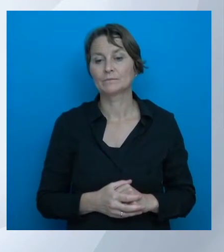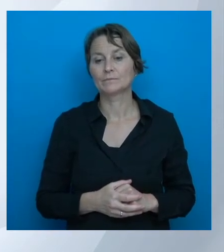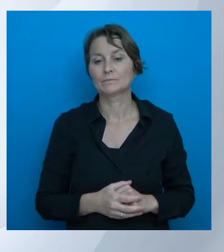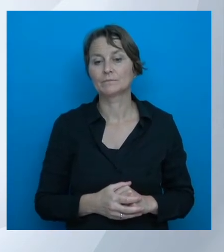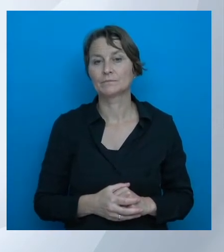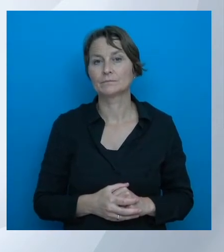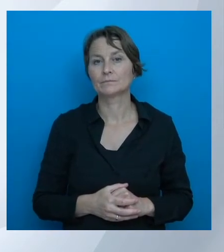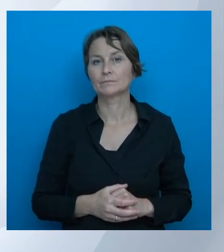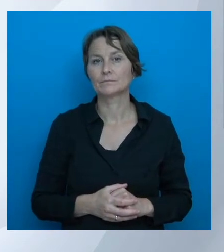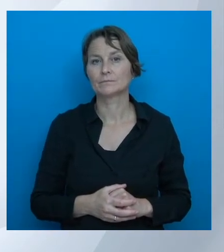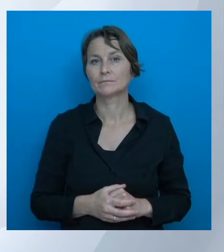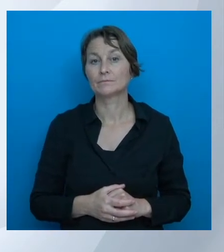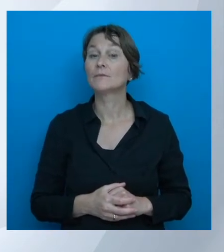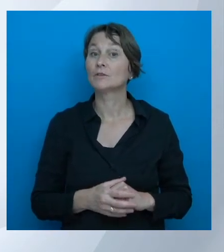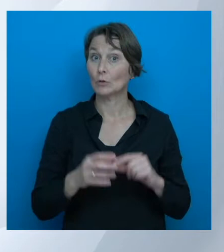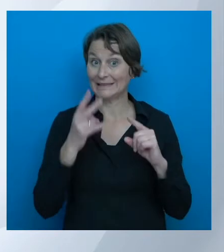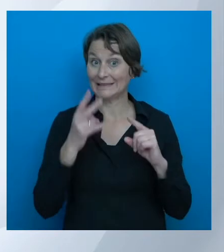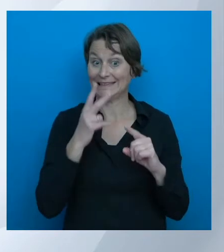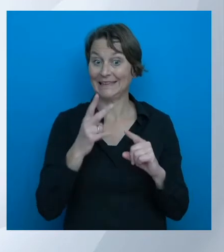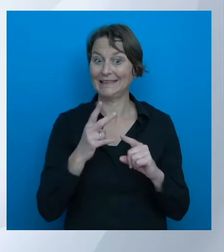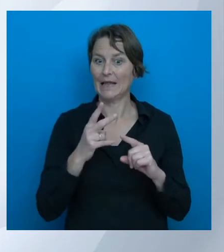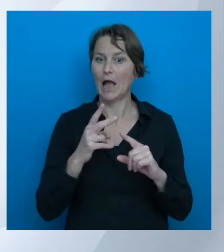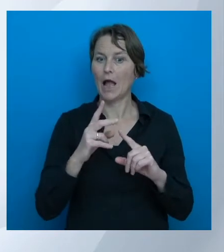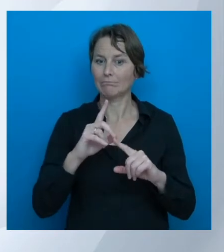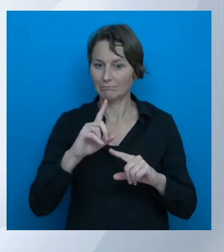it creates a container.